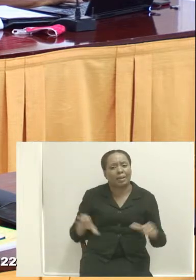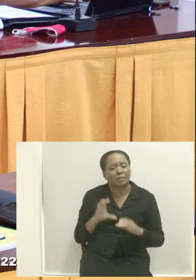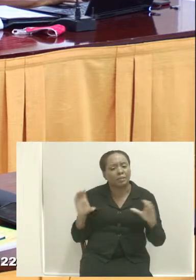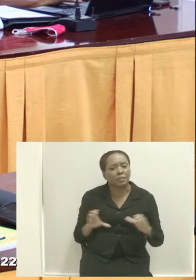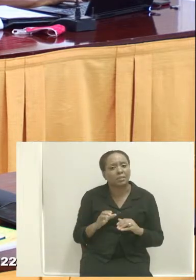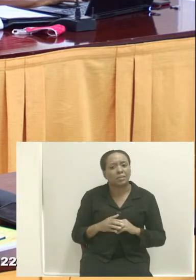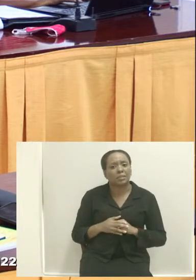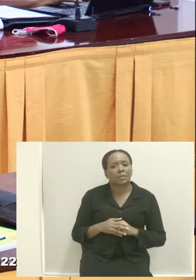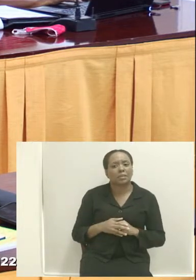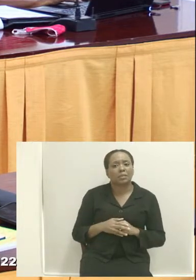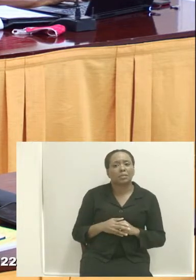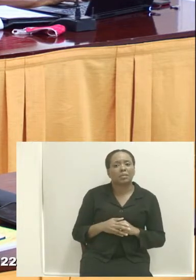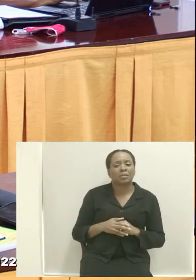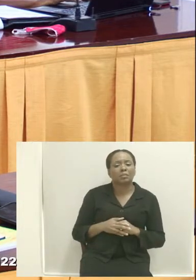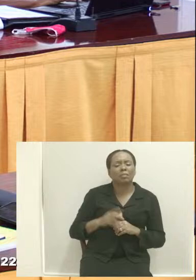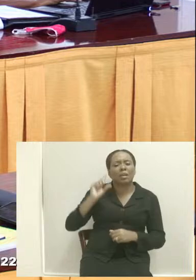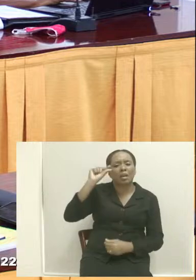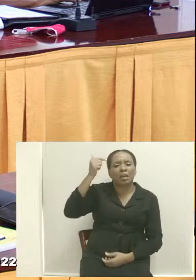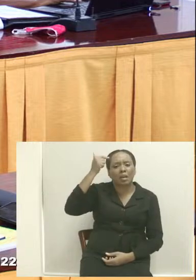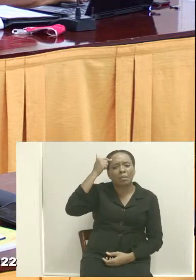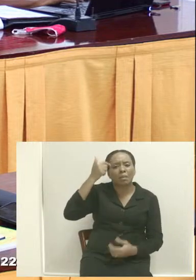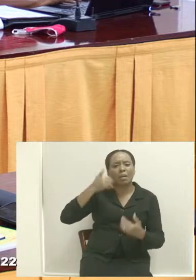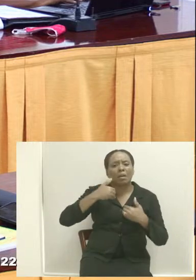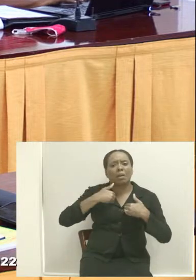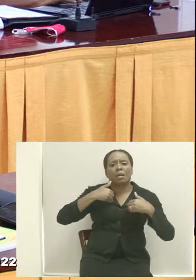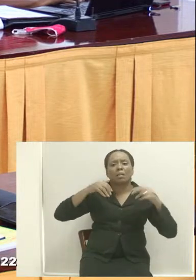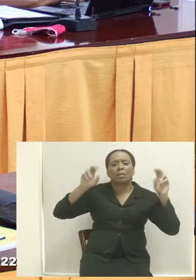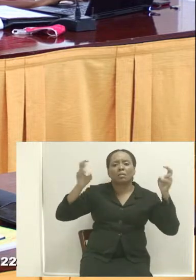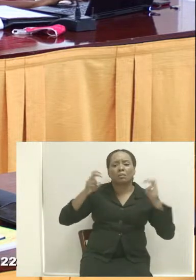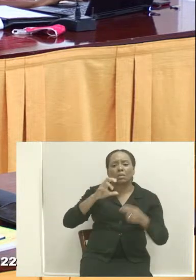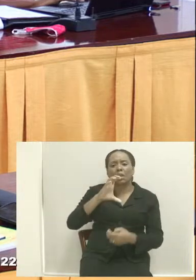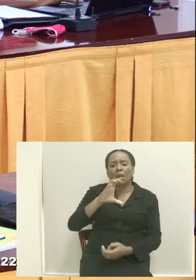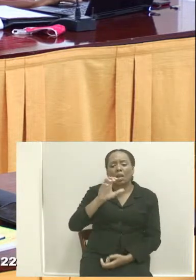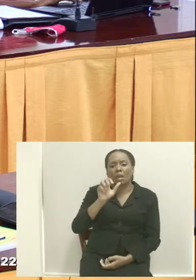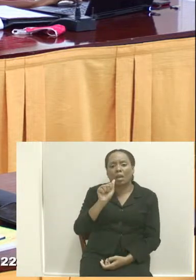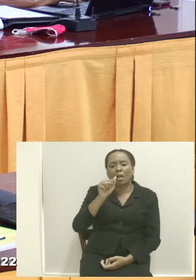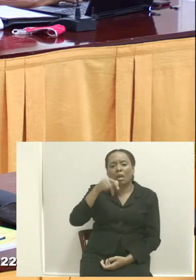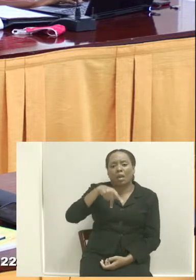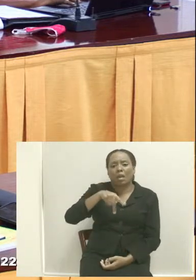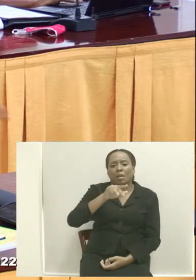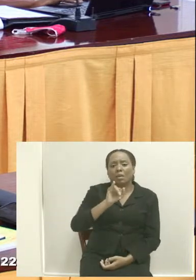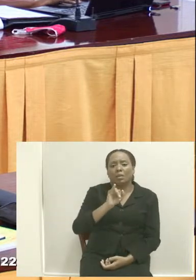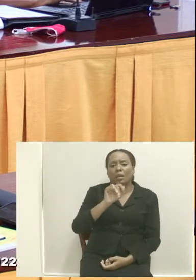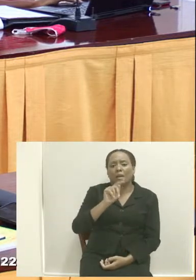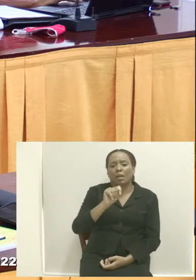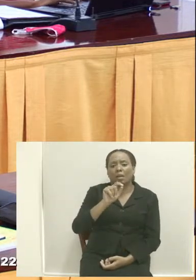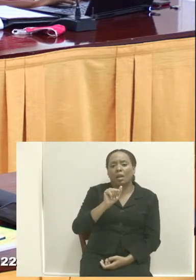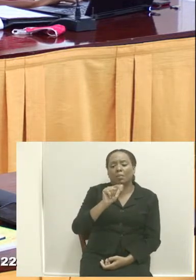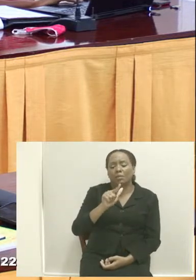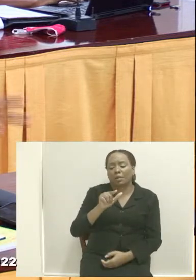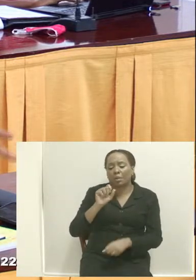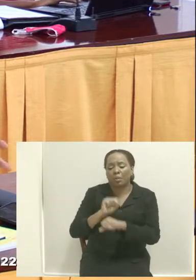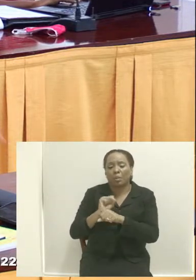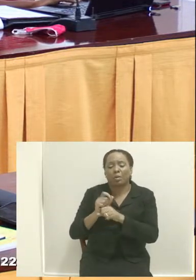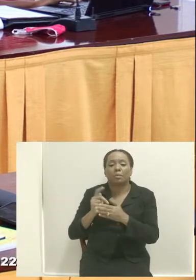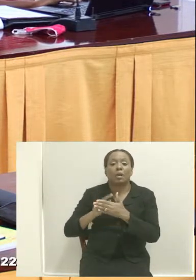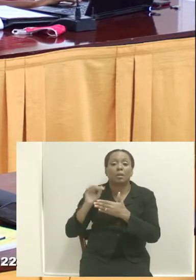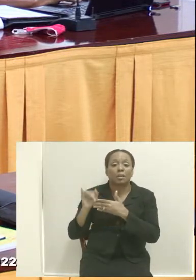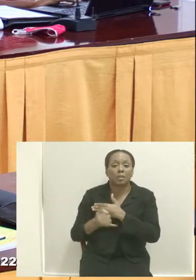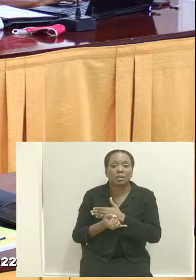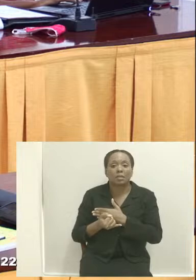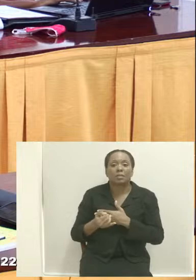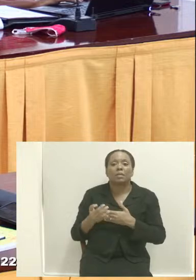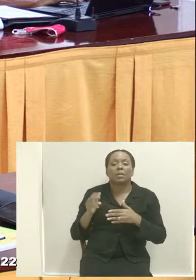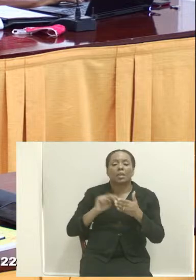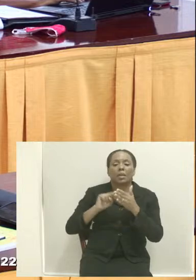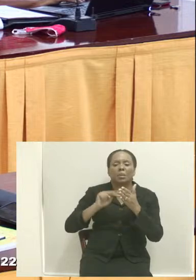a one-off type of employment because of the fact that you are working on a project, but that project has a start time and an end time. You want